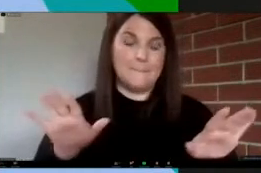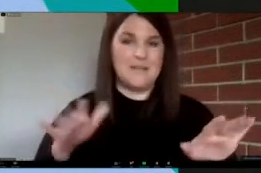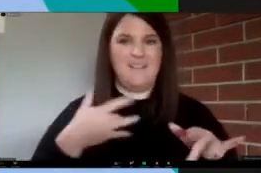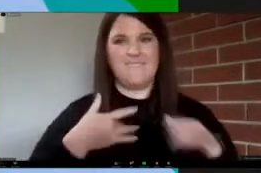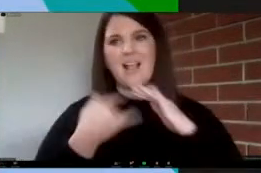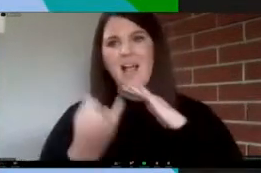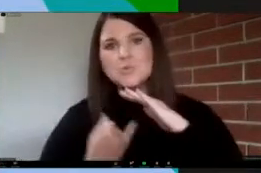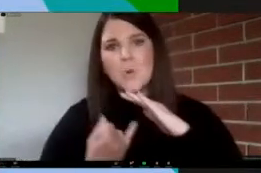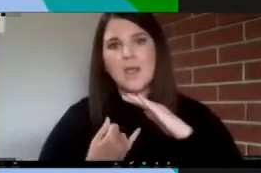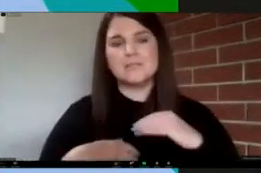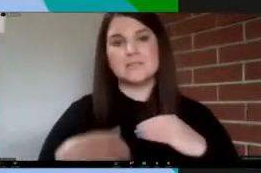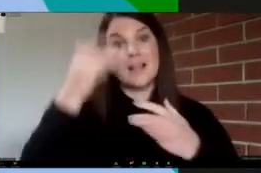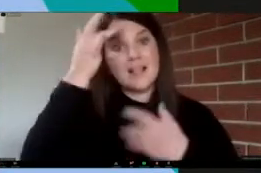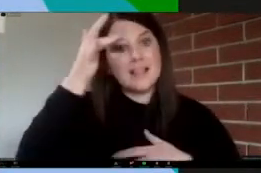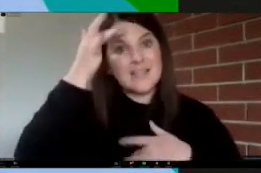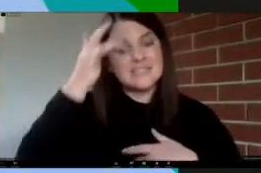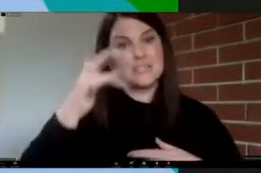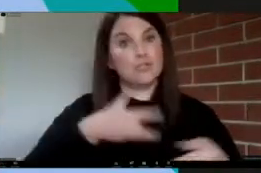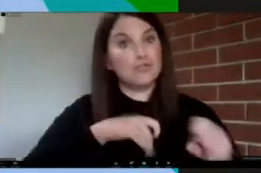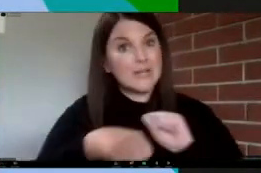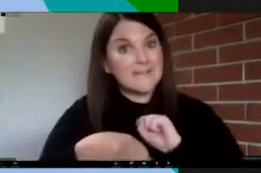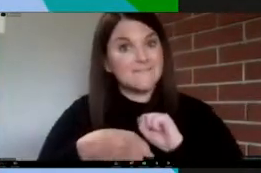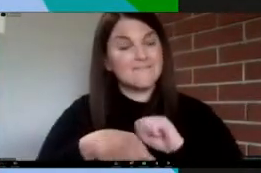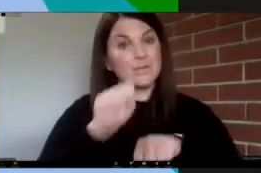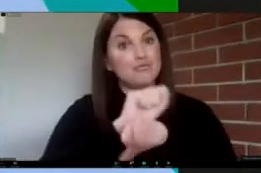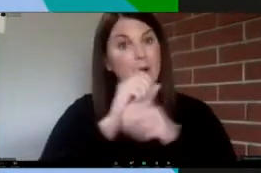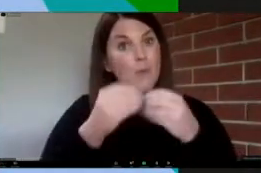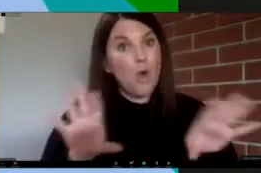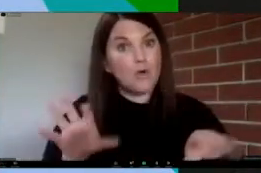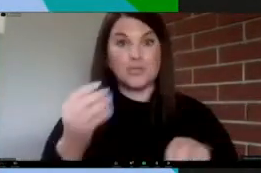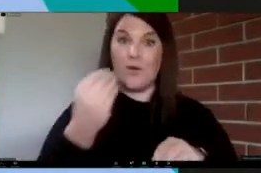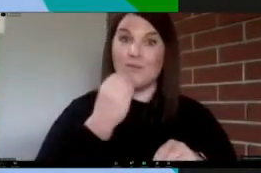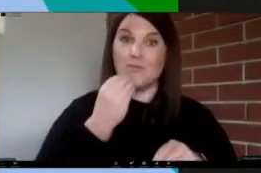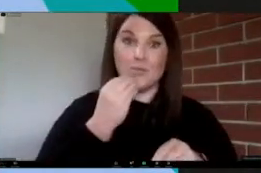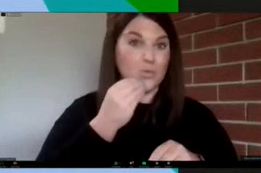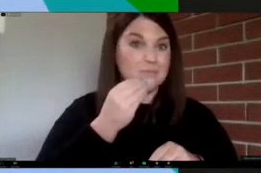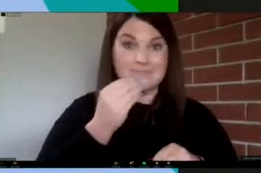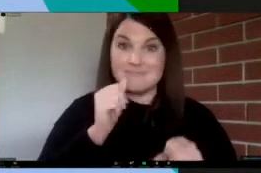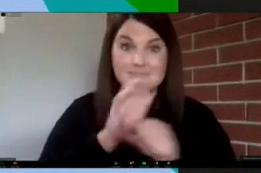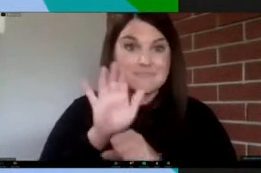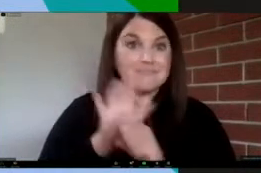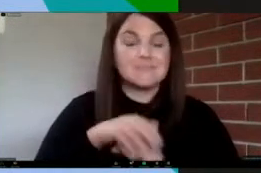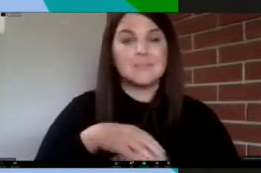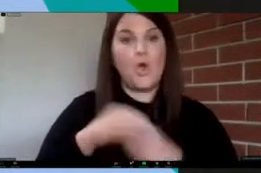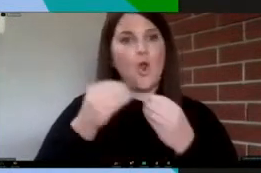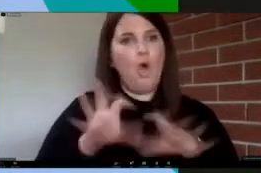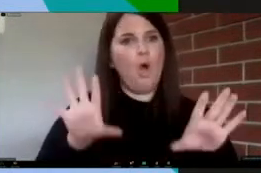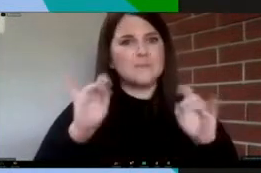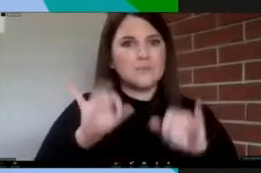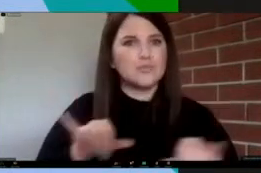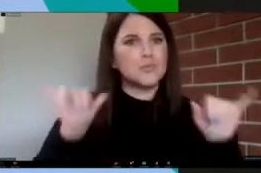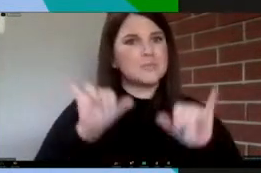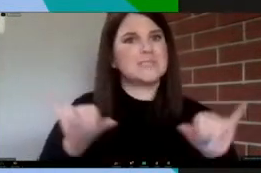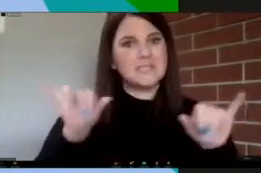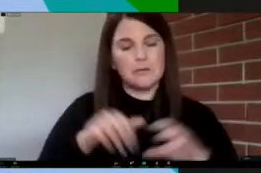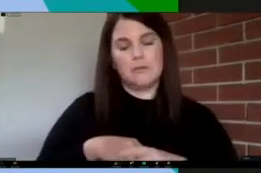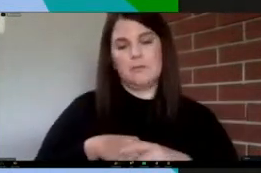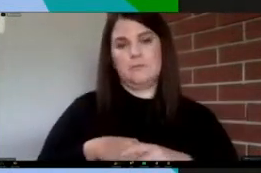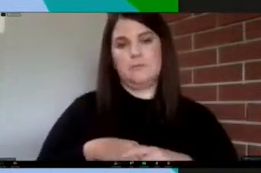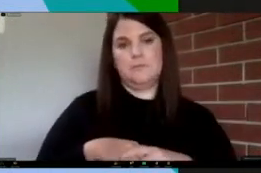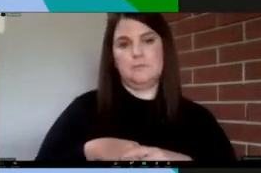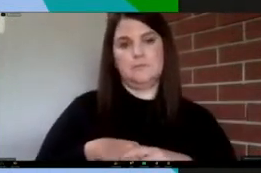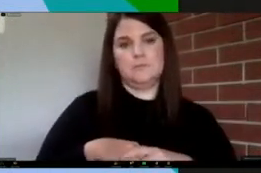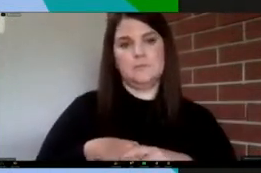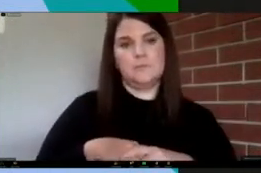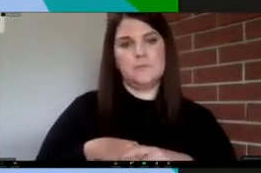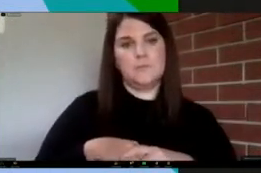isolation, illness, grief, job loss, food instability, loss of routines, to name a few, have